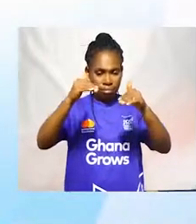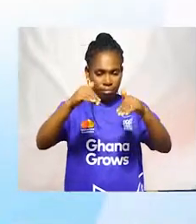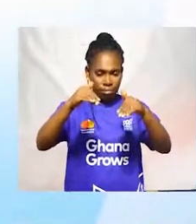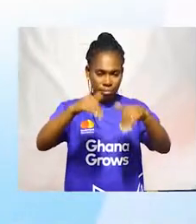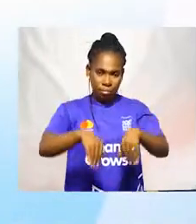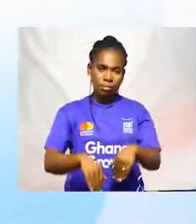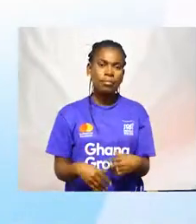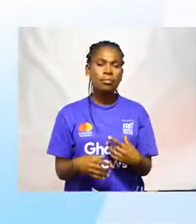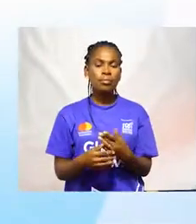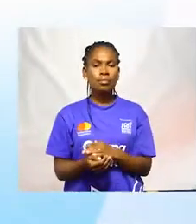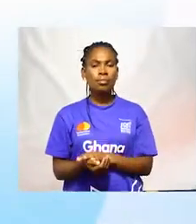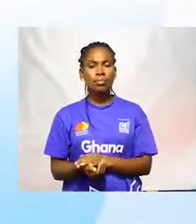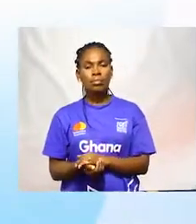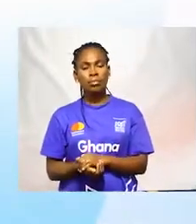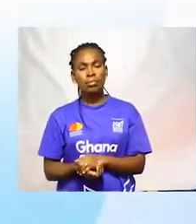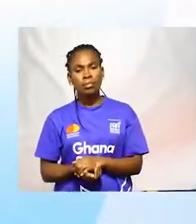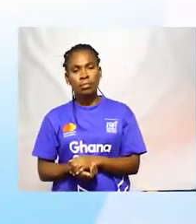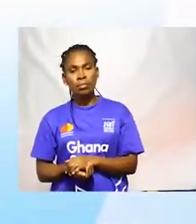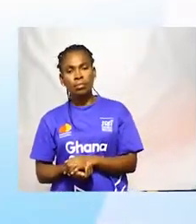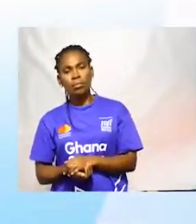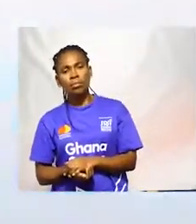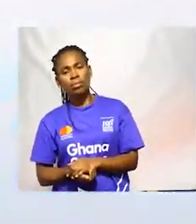know, one of our books is called Snakes and Ladders.